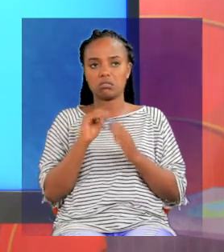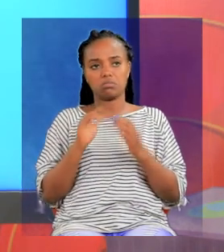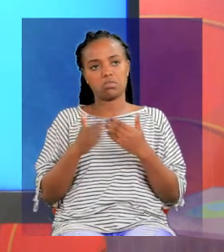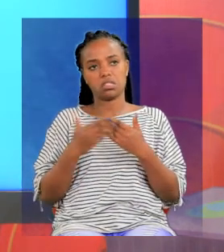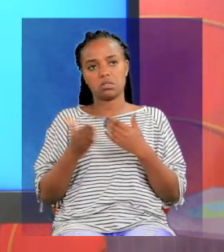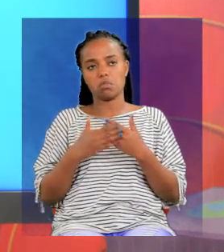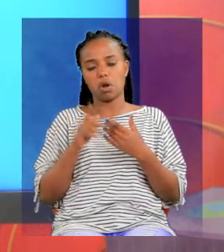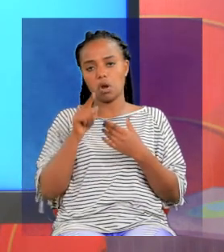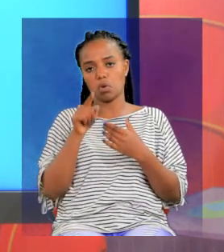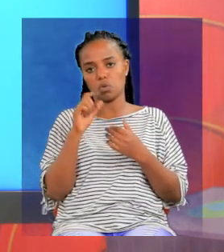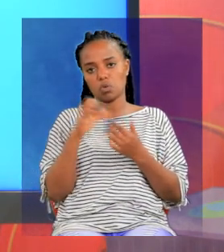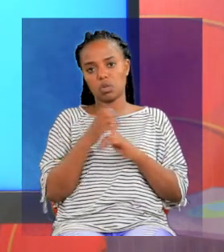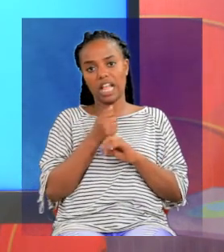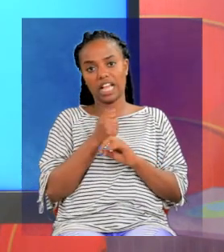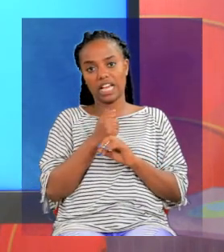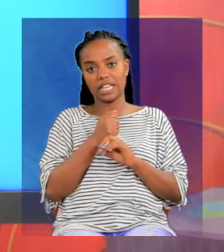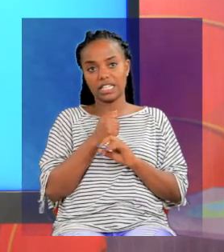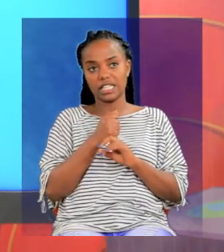take